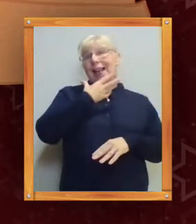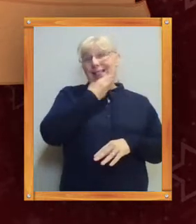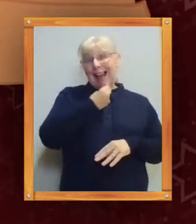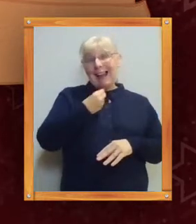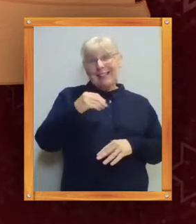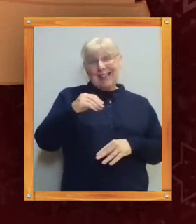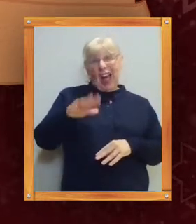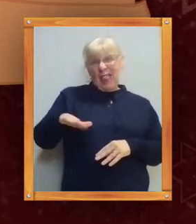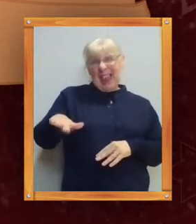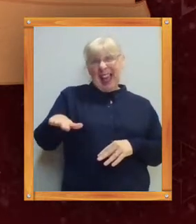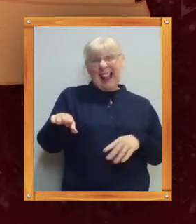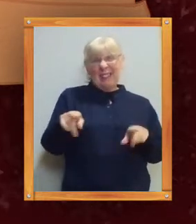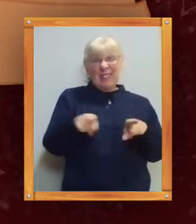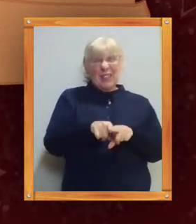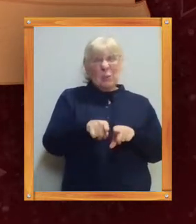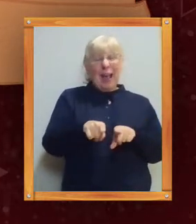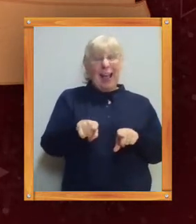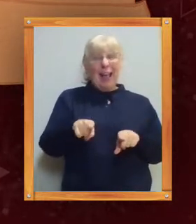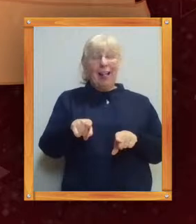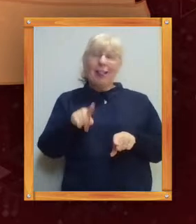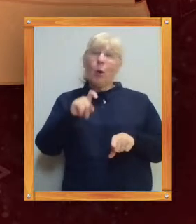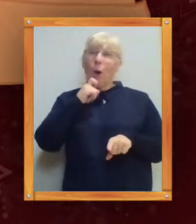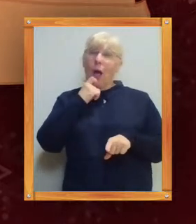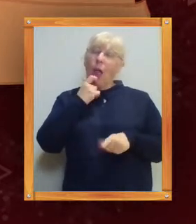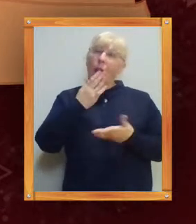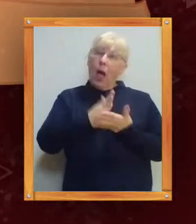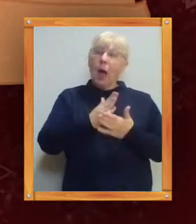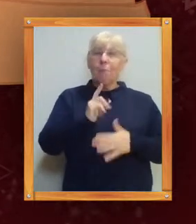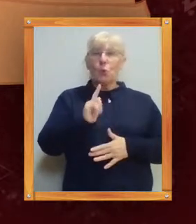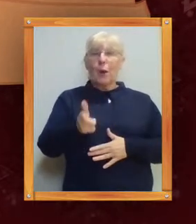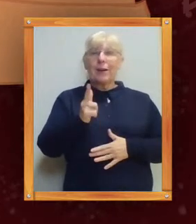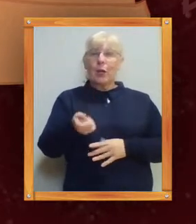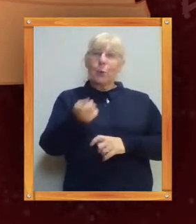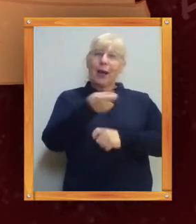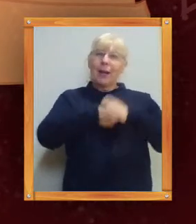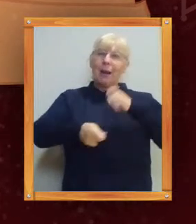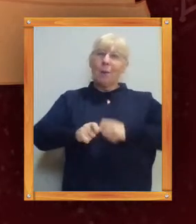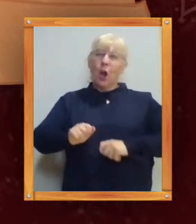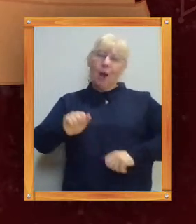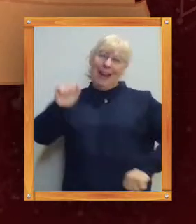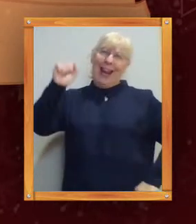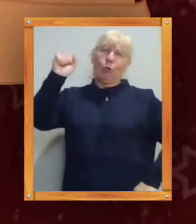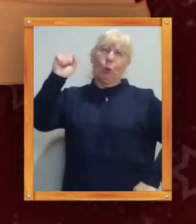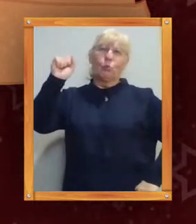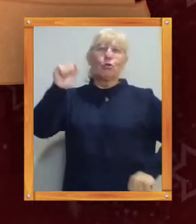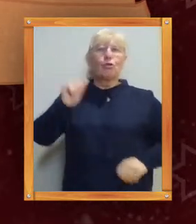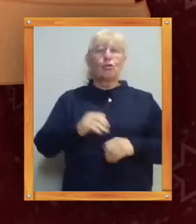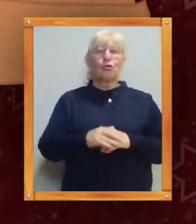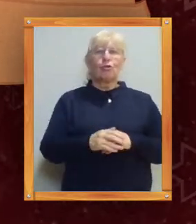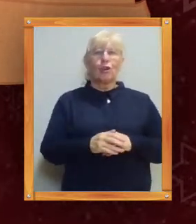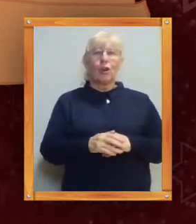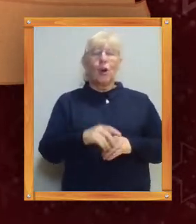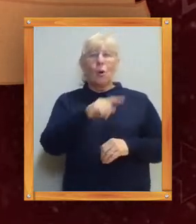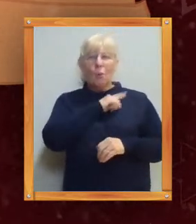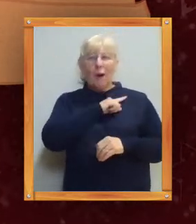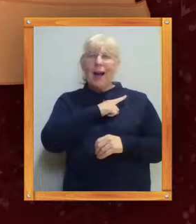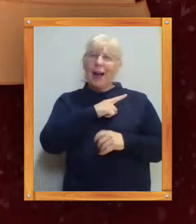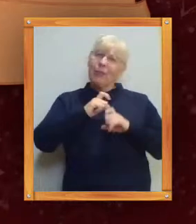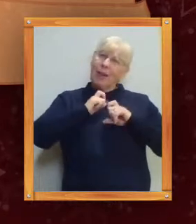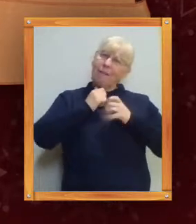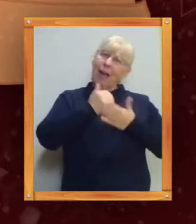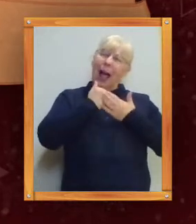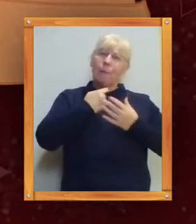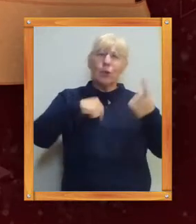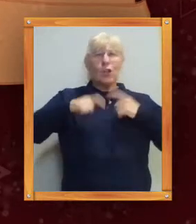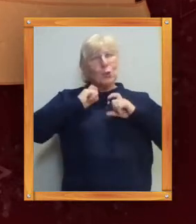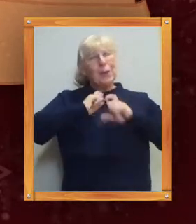himself. All will be the heroes of 2020, who have all kept us going in Randalstown throughout the year. Well done, Maeve, you're a deserved winner.